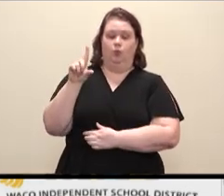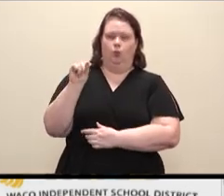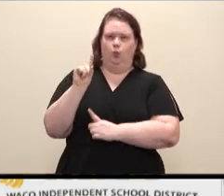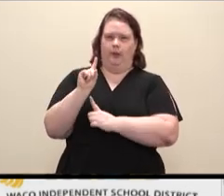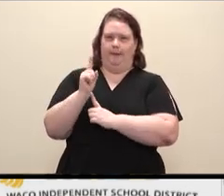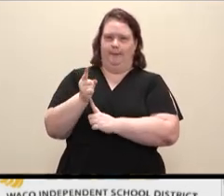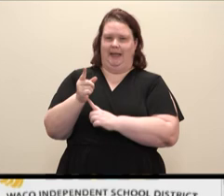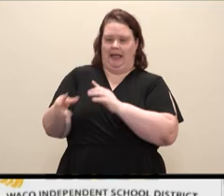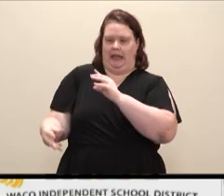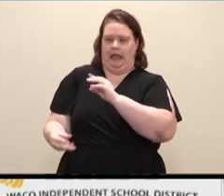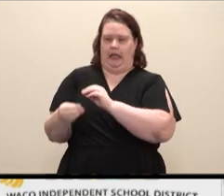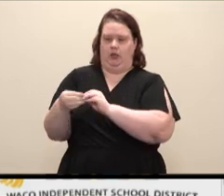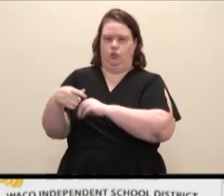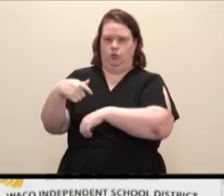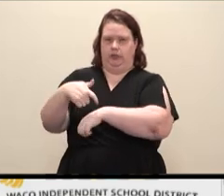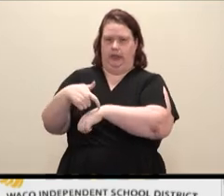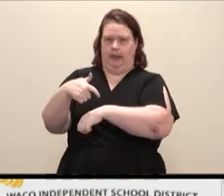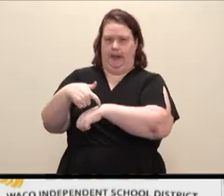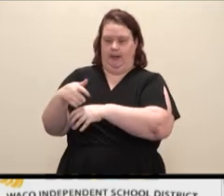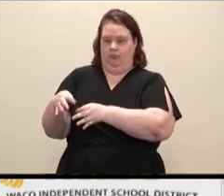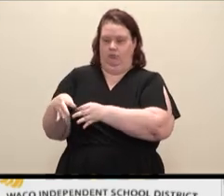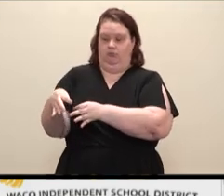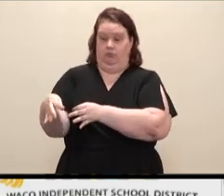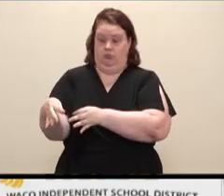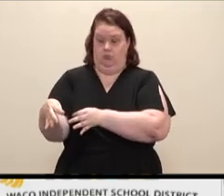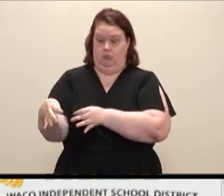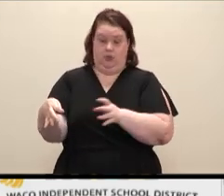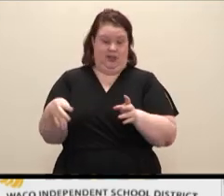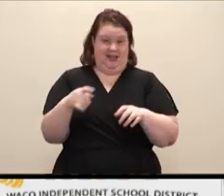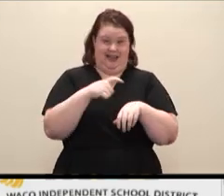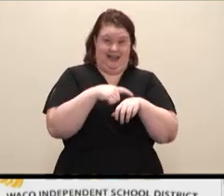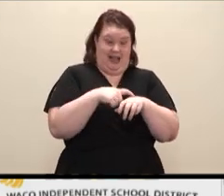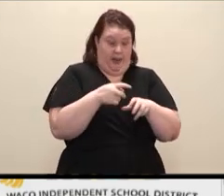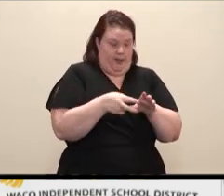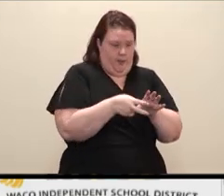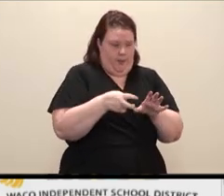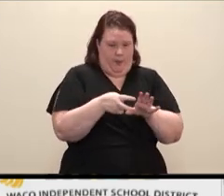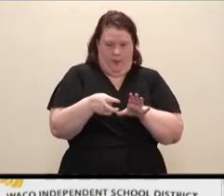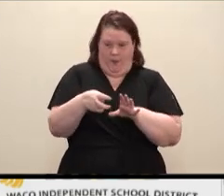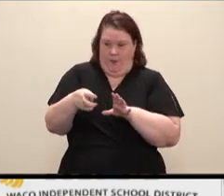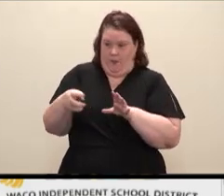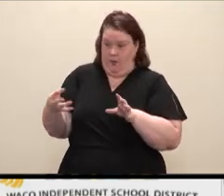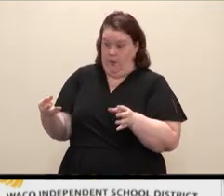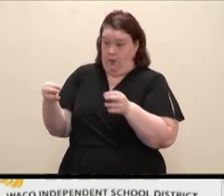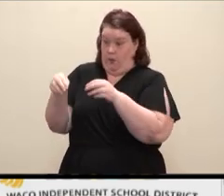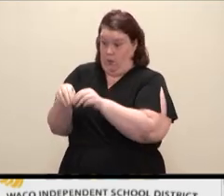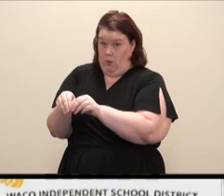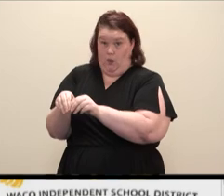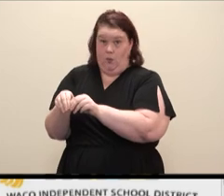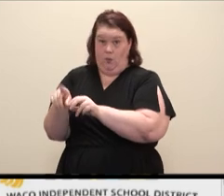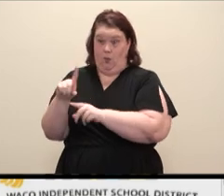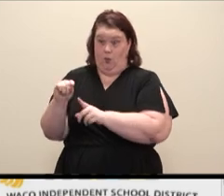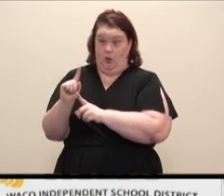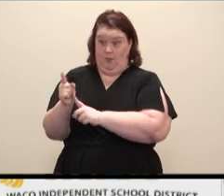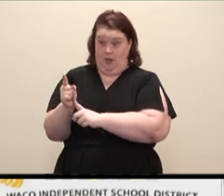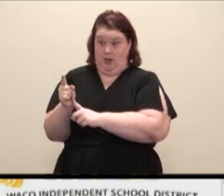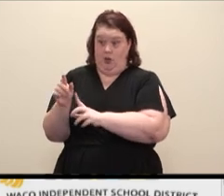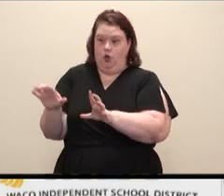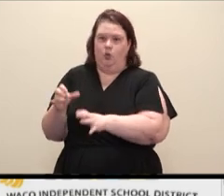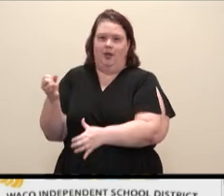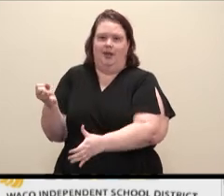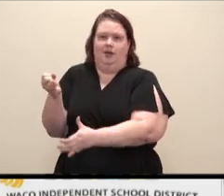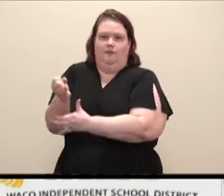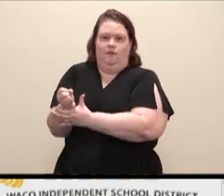20-minute extended block of time. They've just kind of robbed time from here and there where all students are working on some intervention in the middle of the